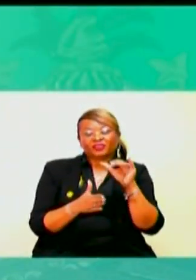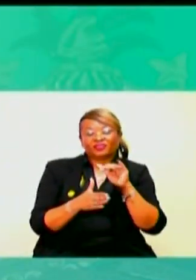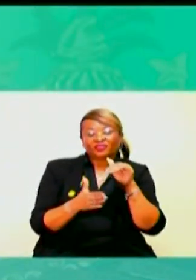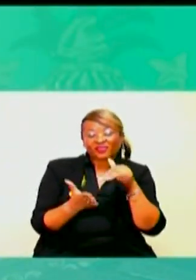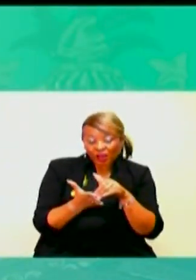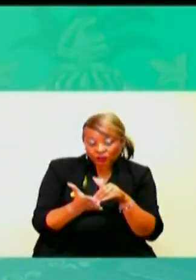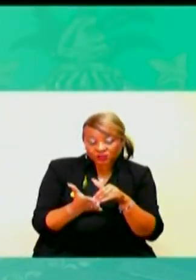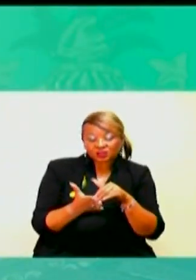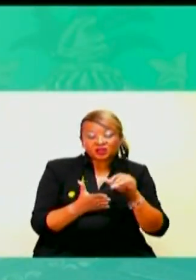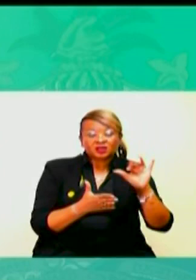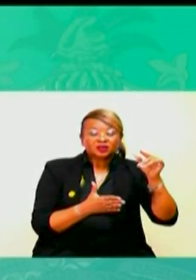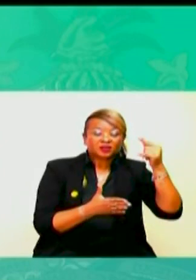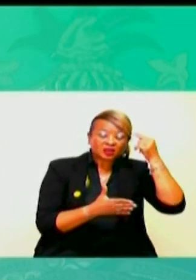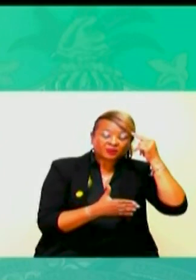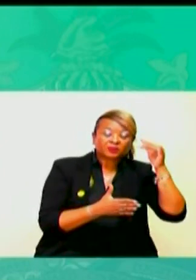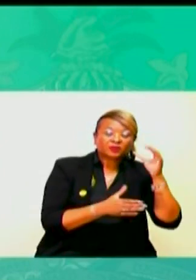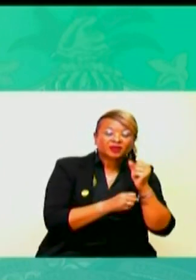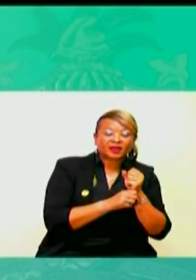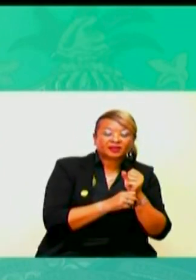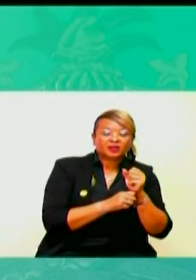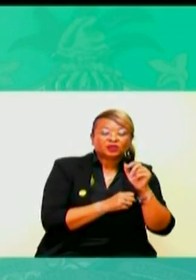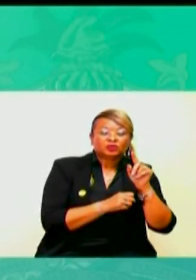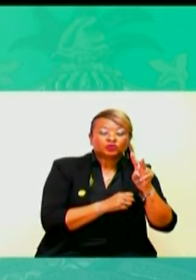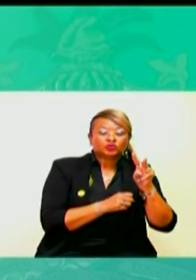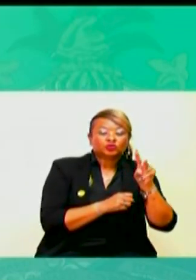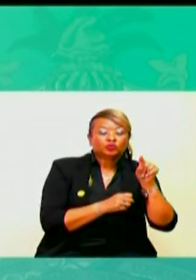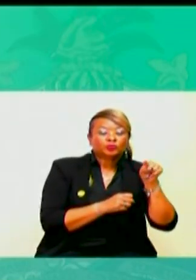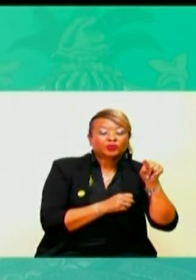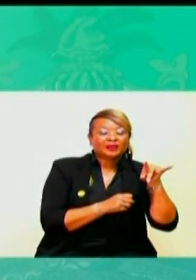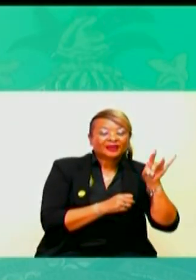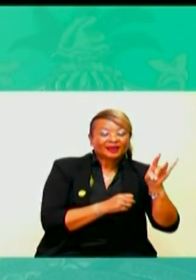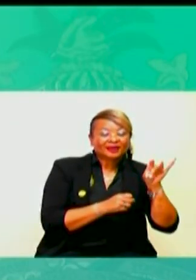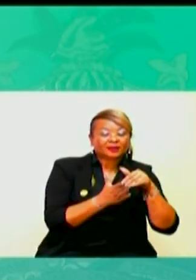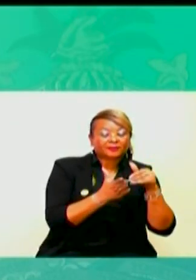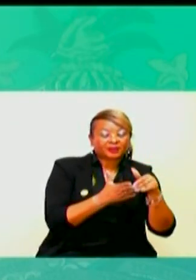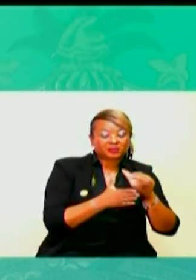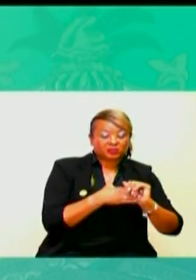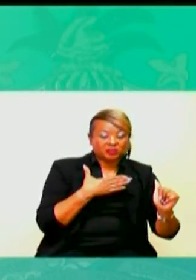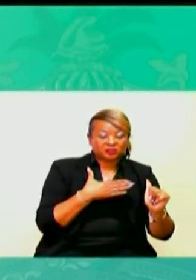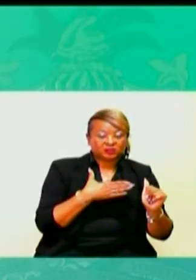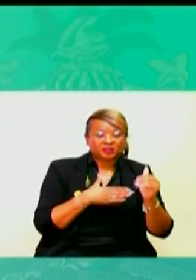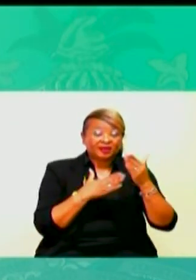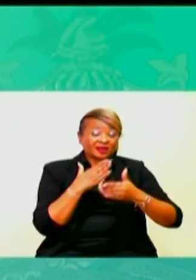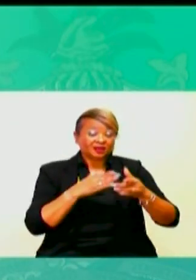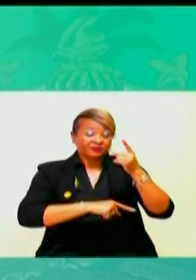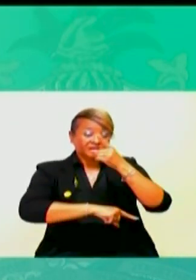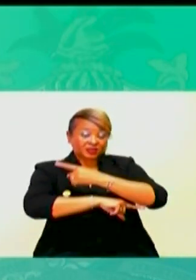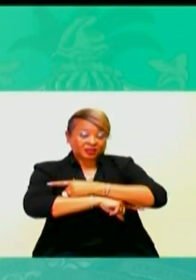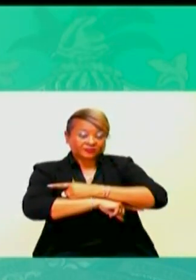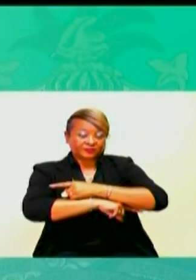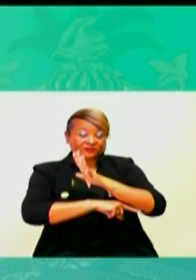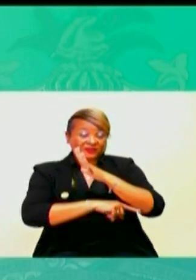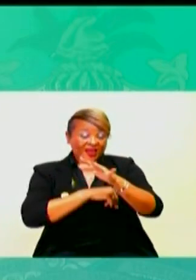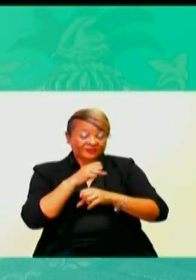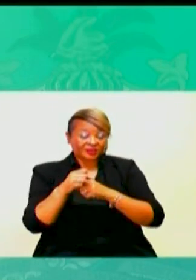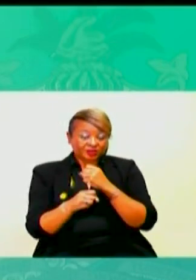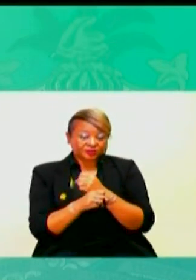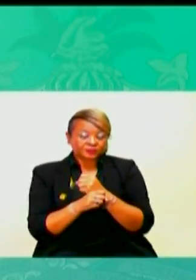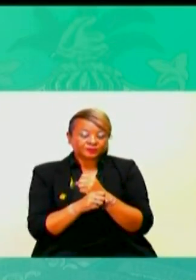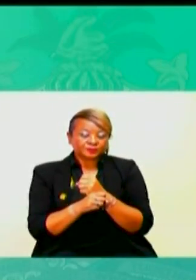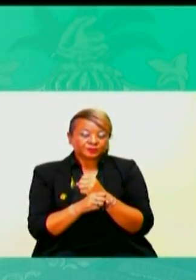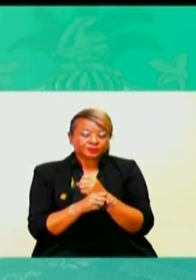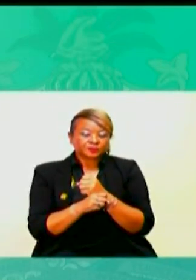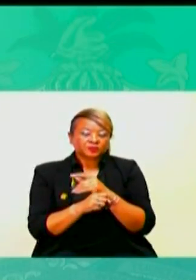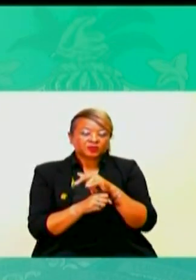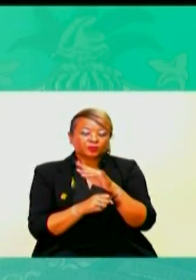$114,800,000 and the government will get a mere $2.8 million. Wow. At the end of the day, just over this five-year period,